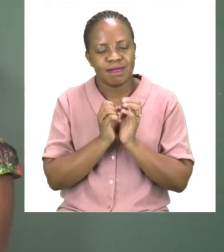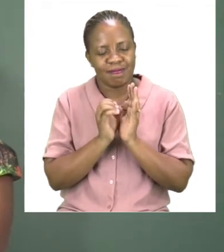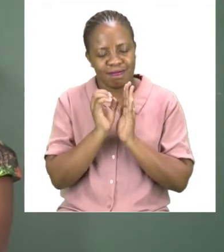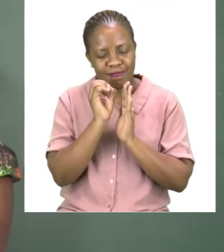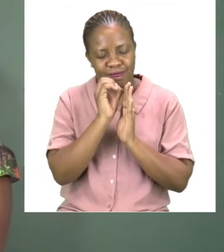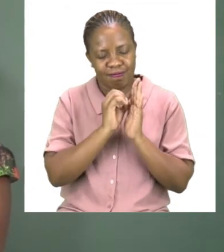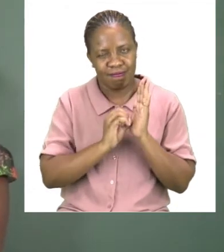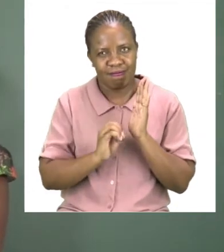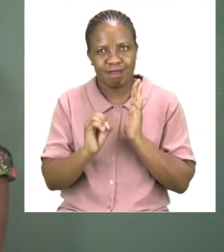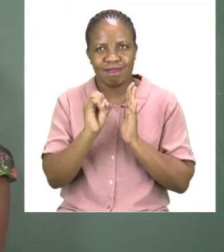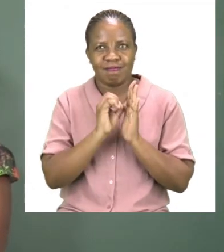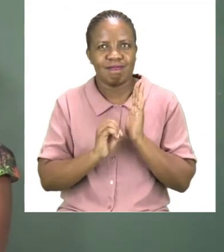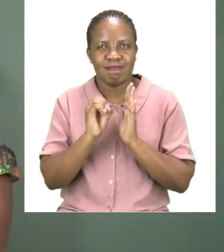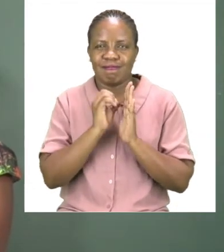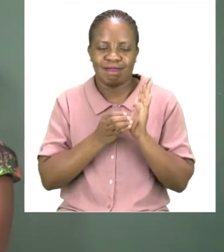empty.